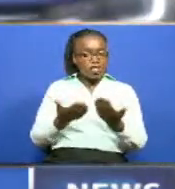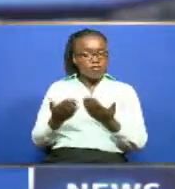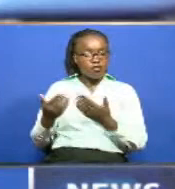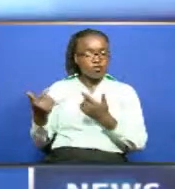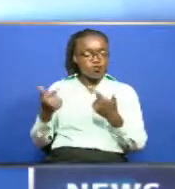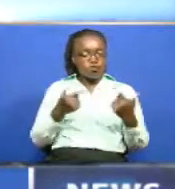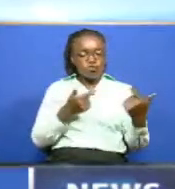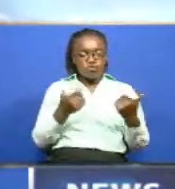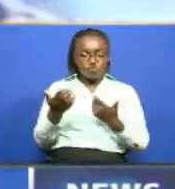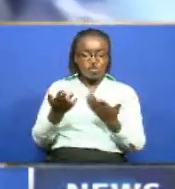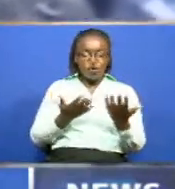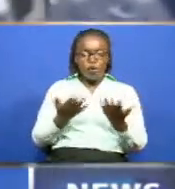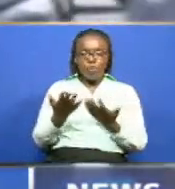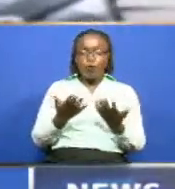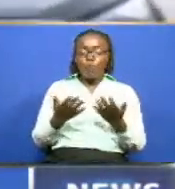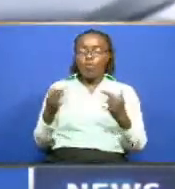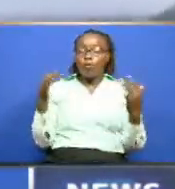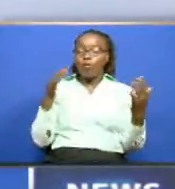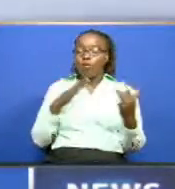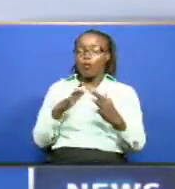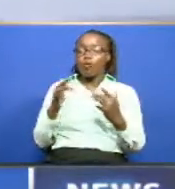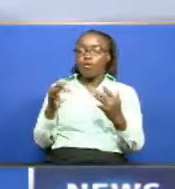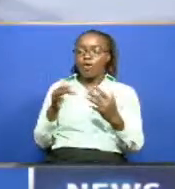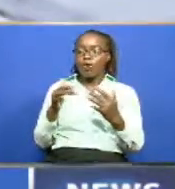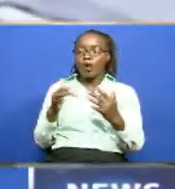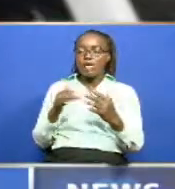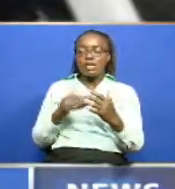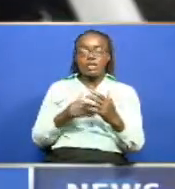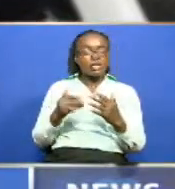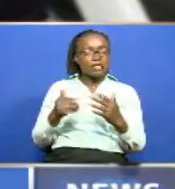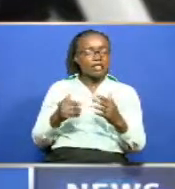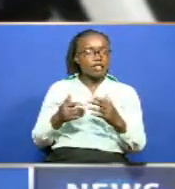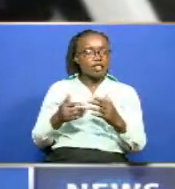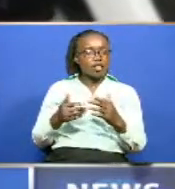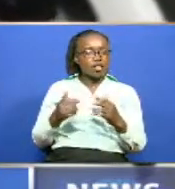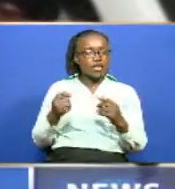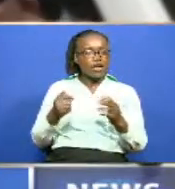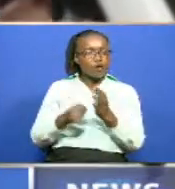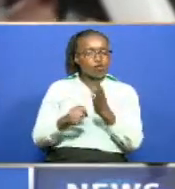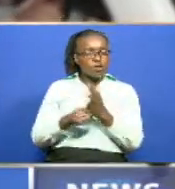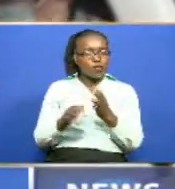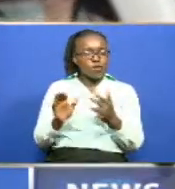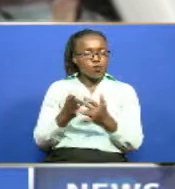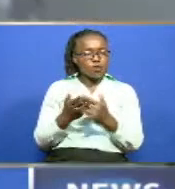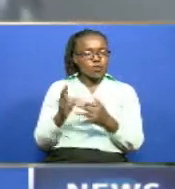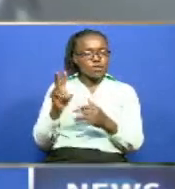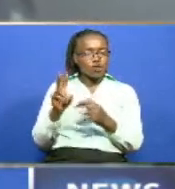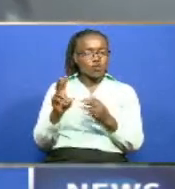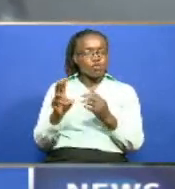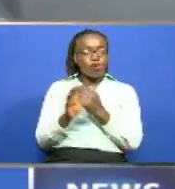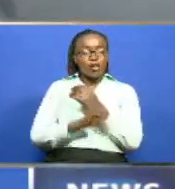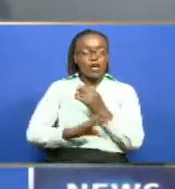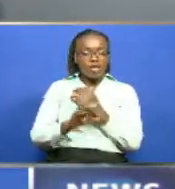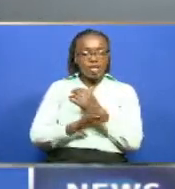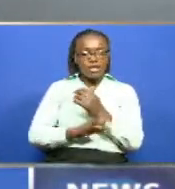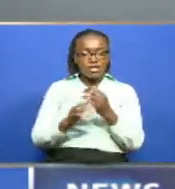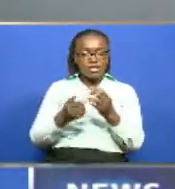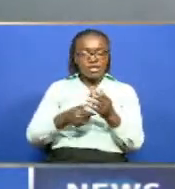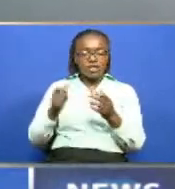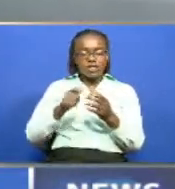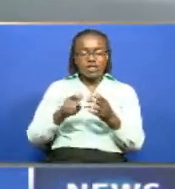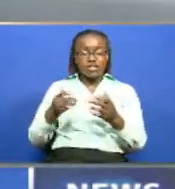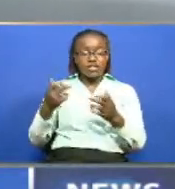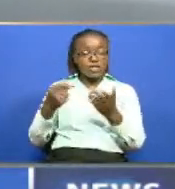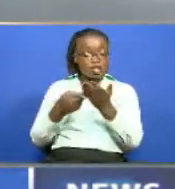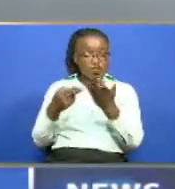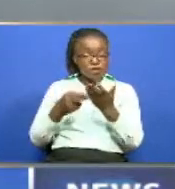Tensions between the U.S. and China have rapidly escalated in the recent weeks, mainly concerning technology firms. A number of lawsuits are